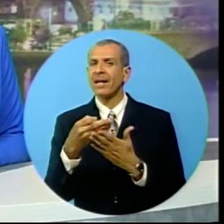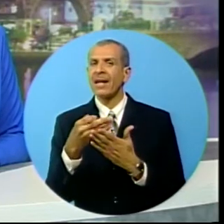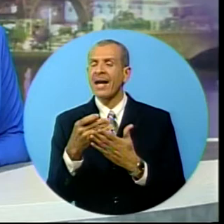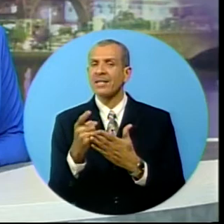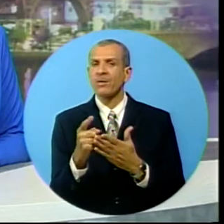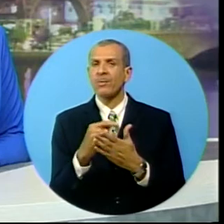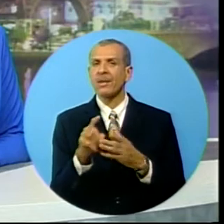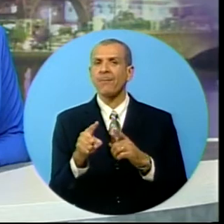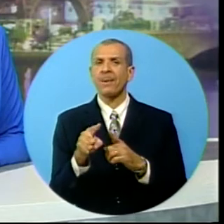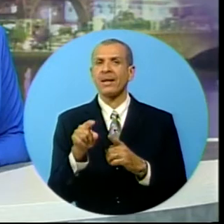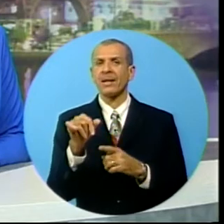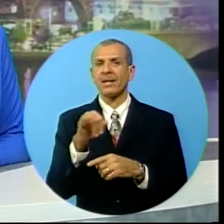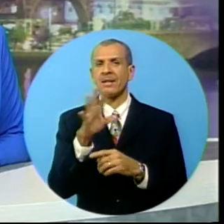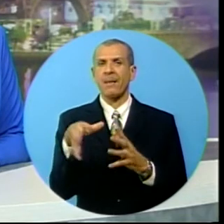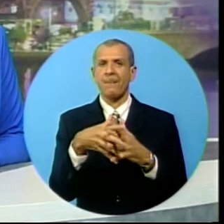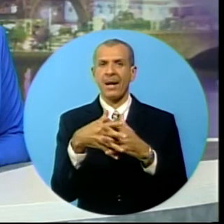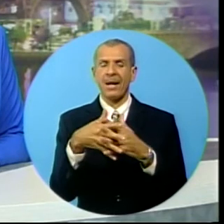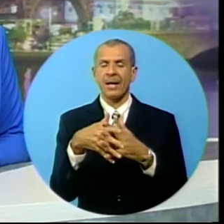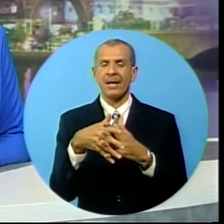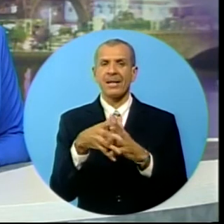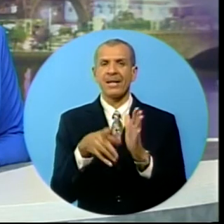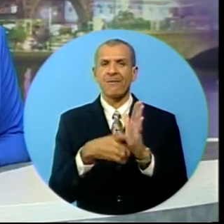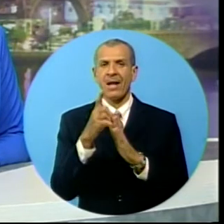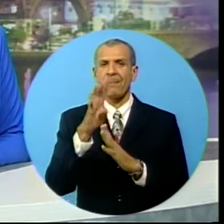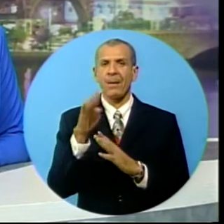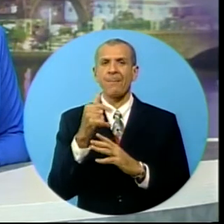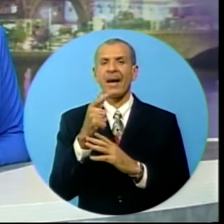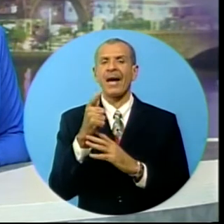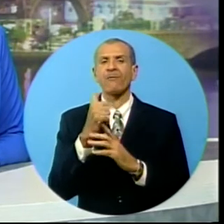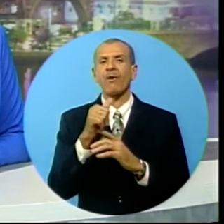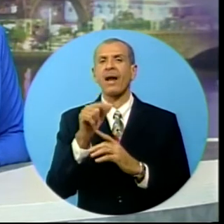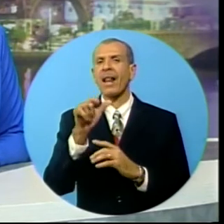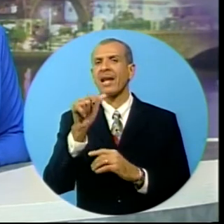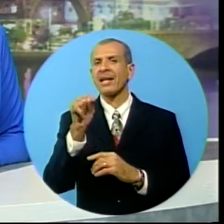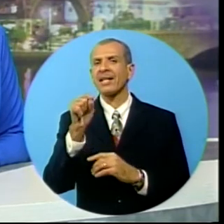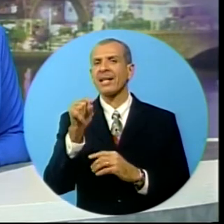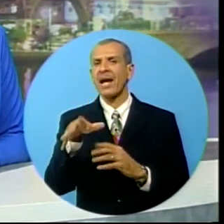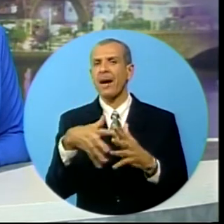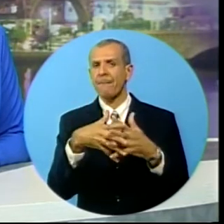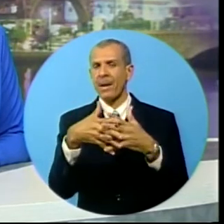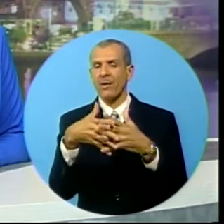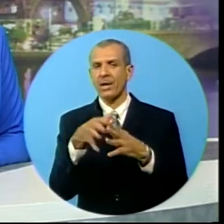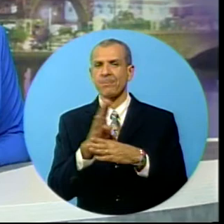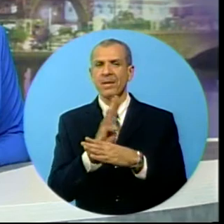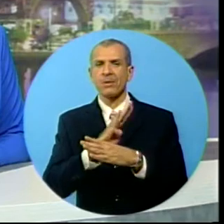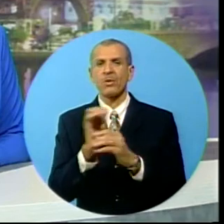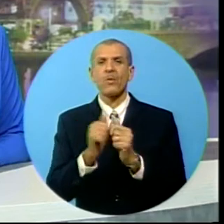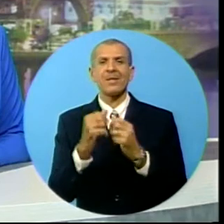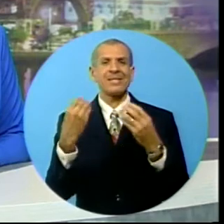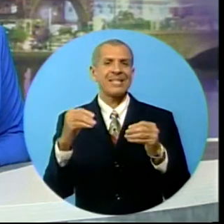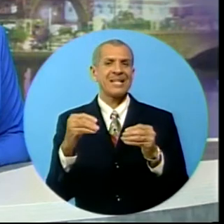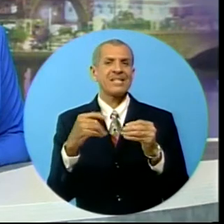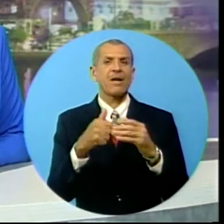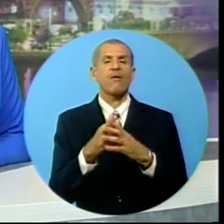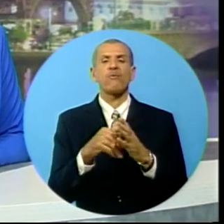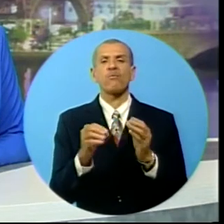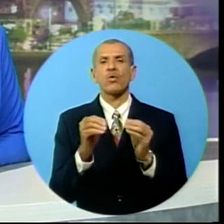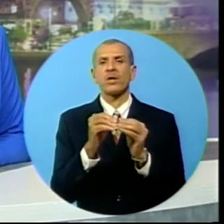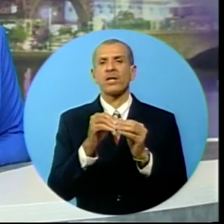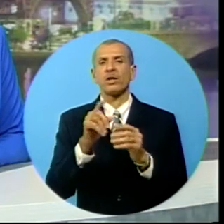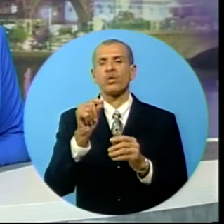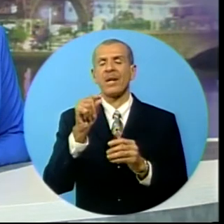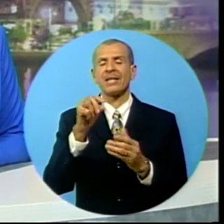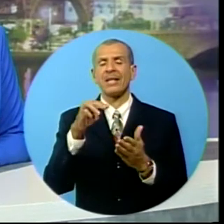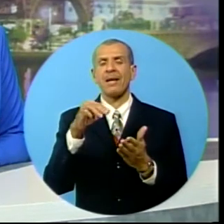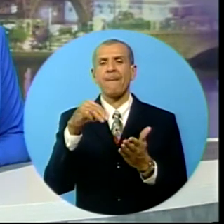Inter-American Development Bank and the China Financing Fund for Latin America. He says businesses with annual sales or assets of up to